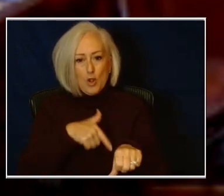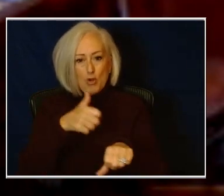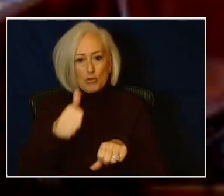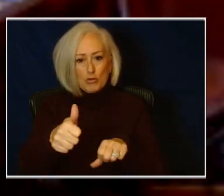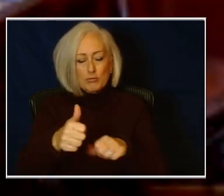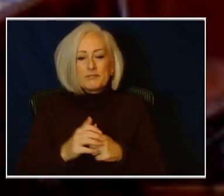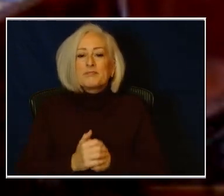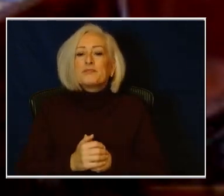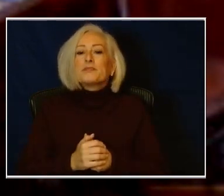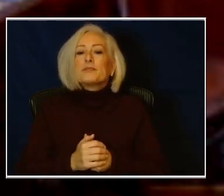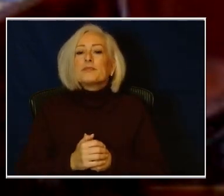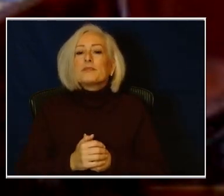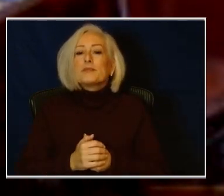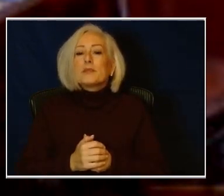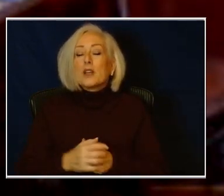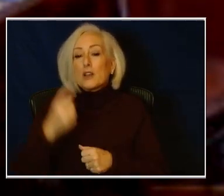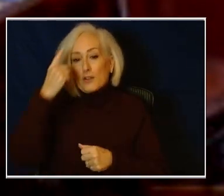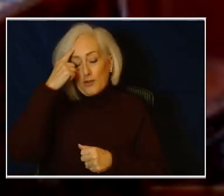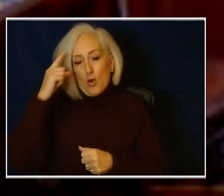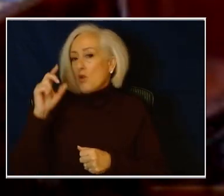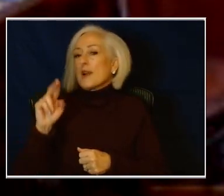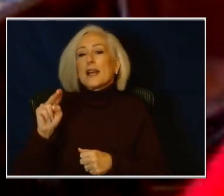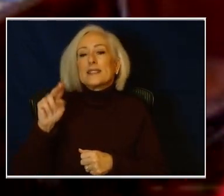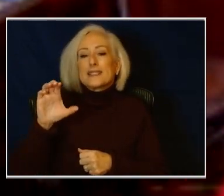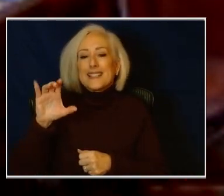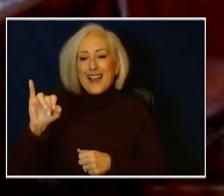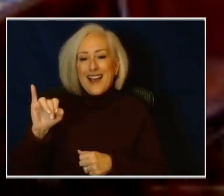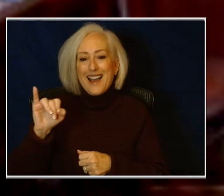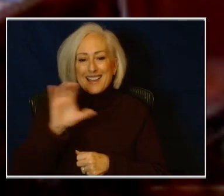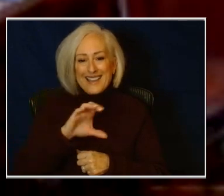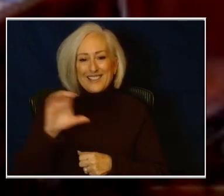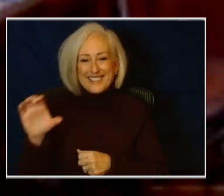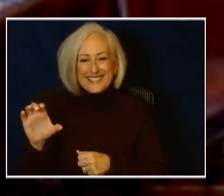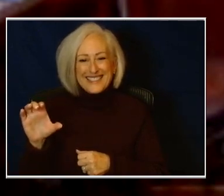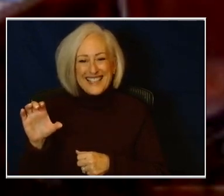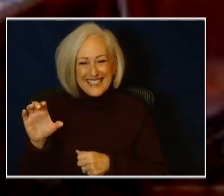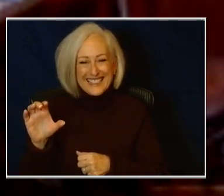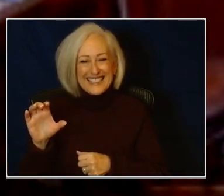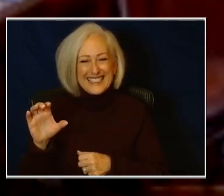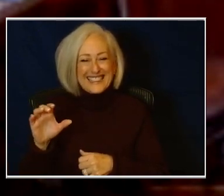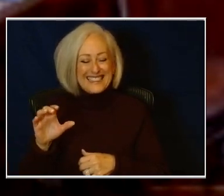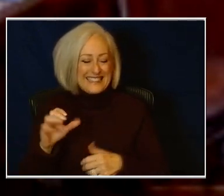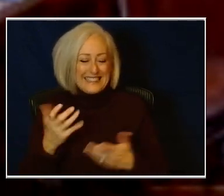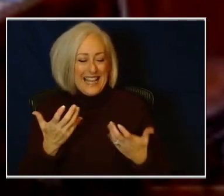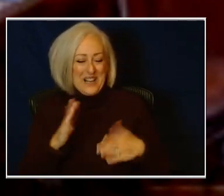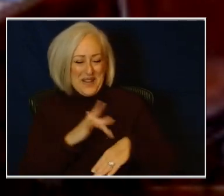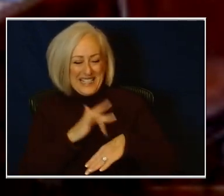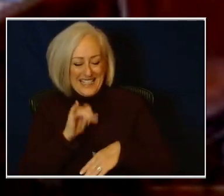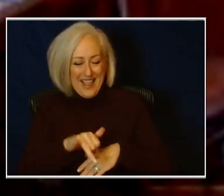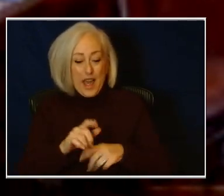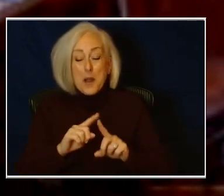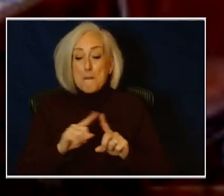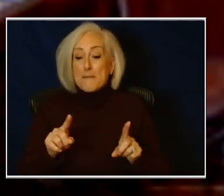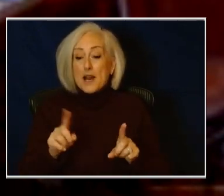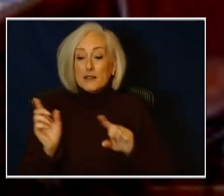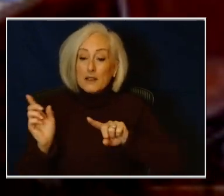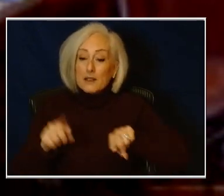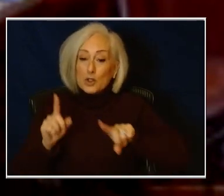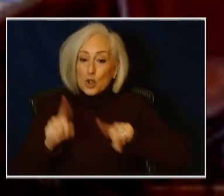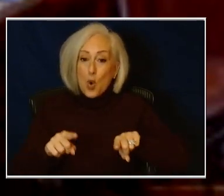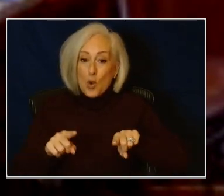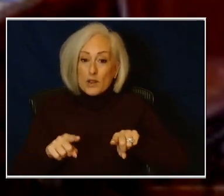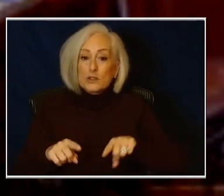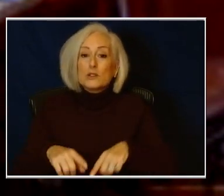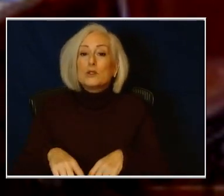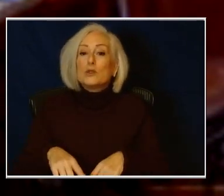a comprehensive cancer center means also, I wanted to touch on that. I have a hand up. But being a comprehensive cancer center means